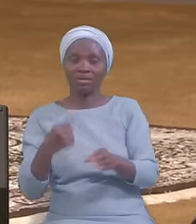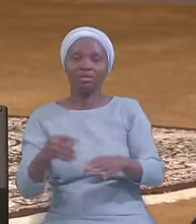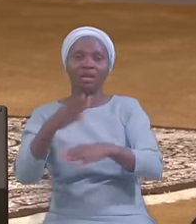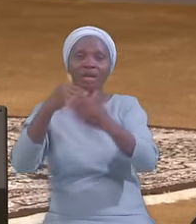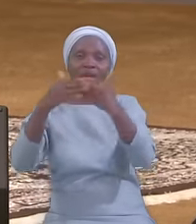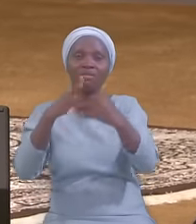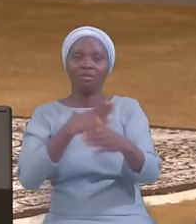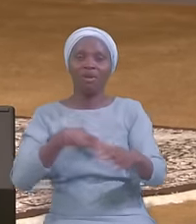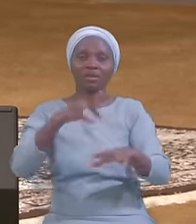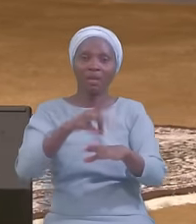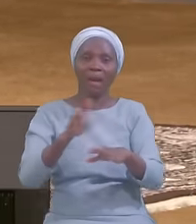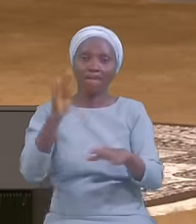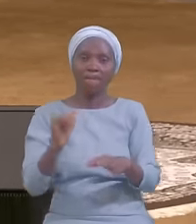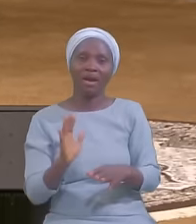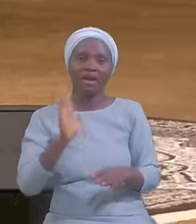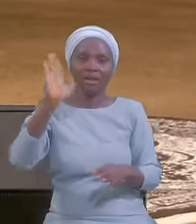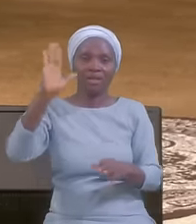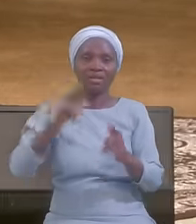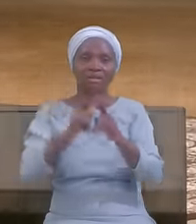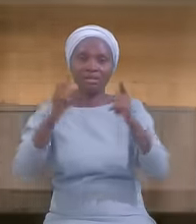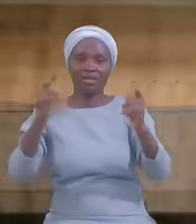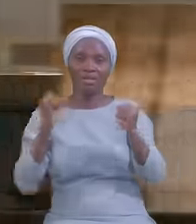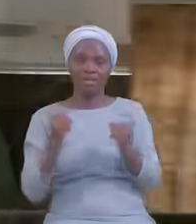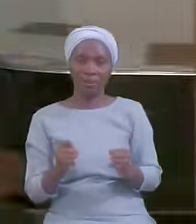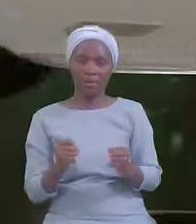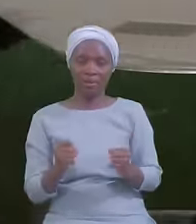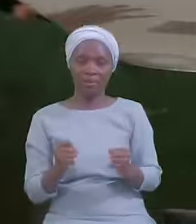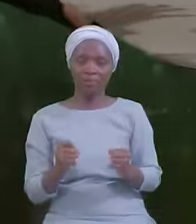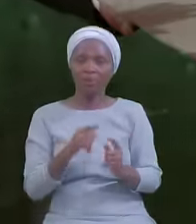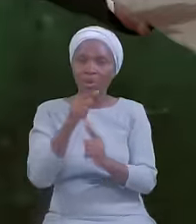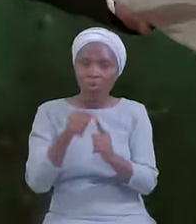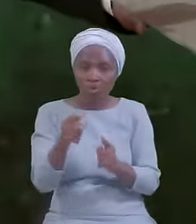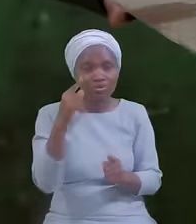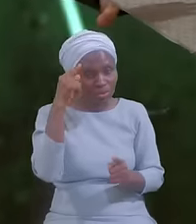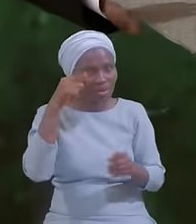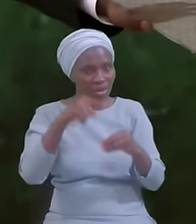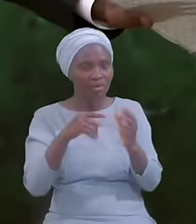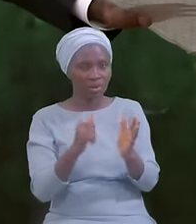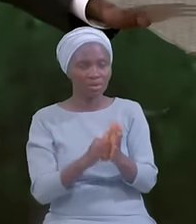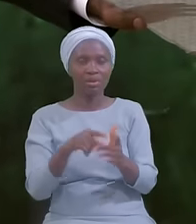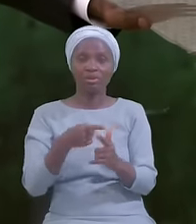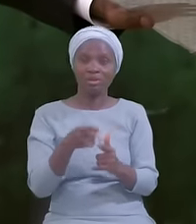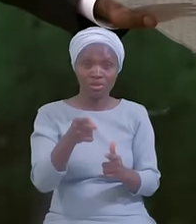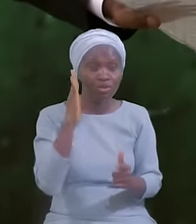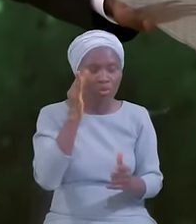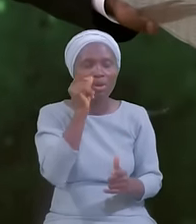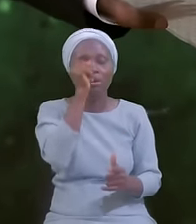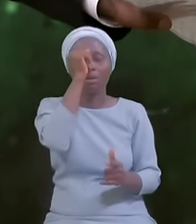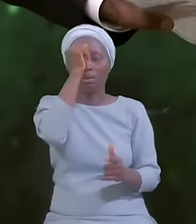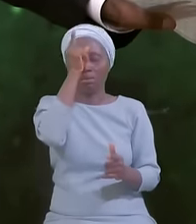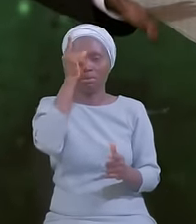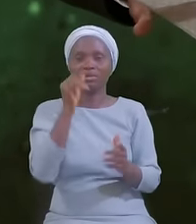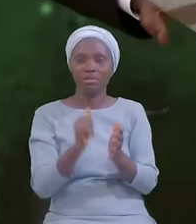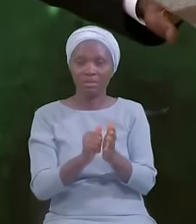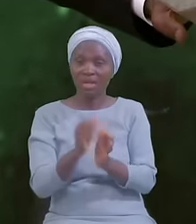by his great power. When you think of that, then you understand. If he